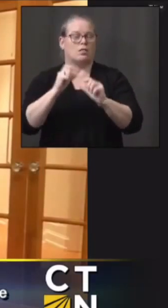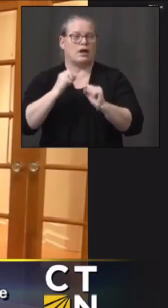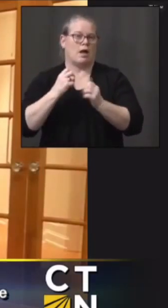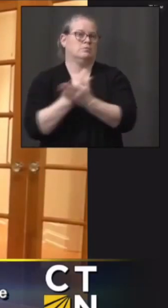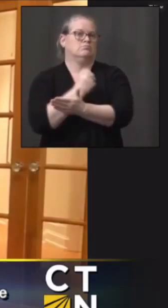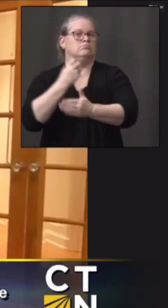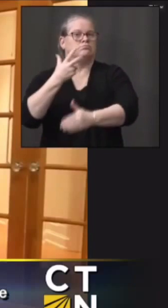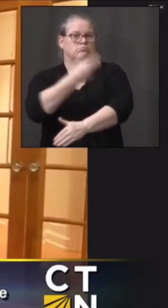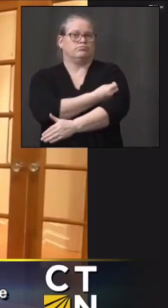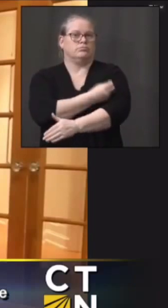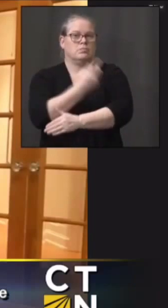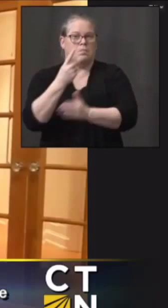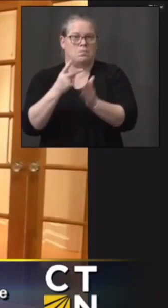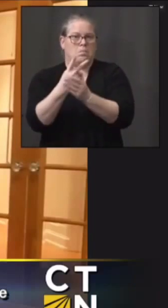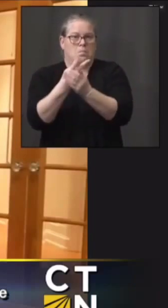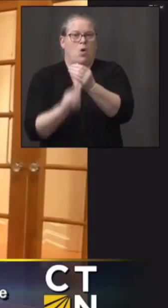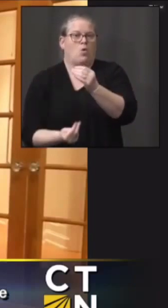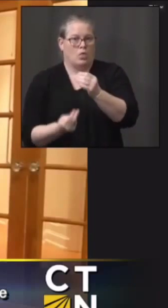both doses.